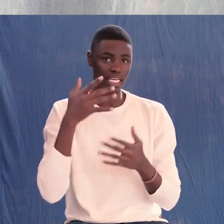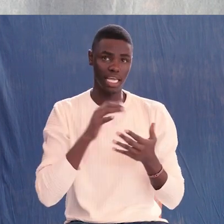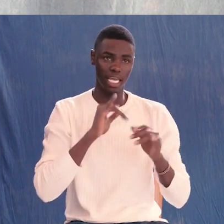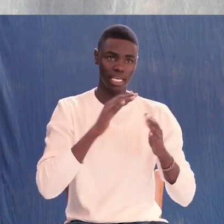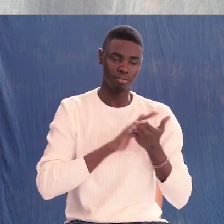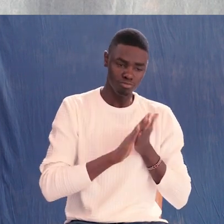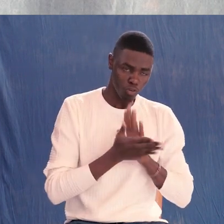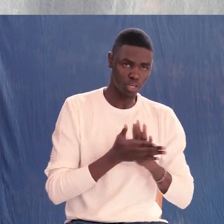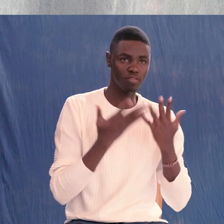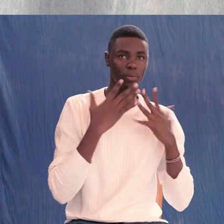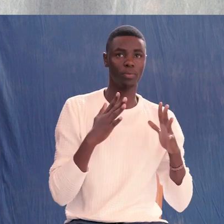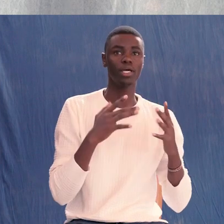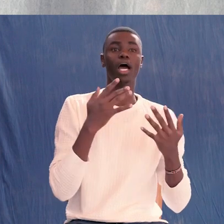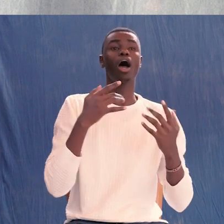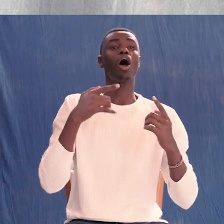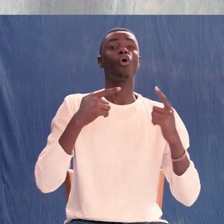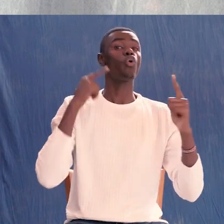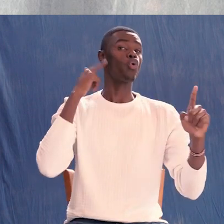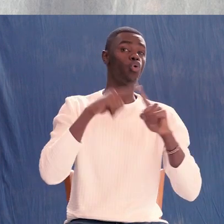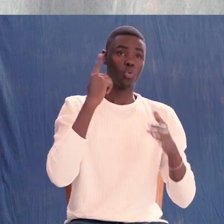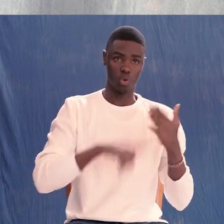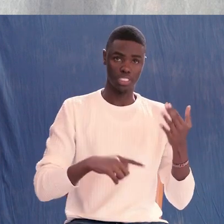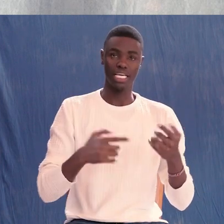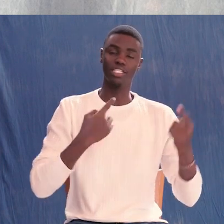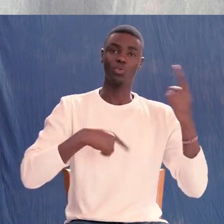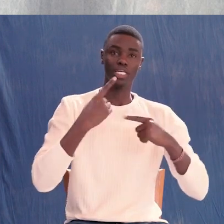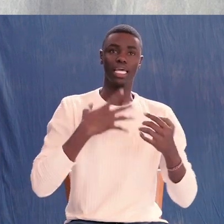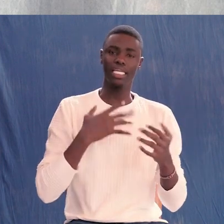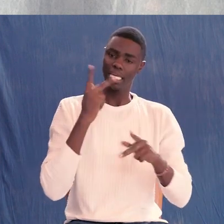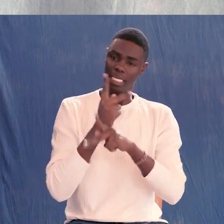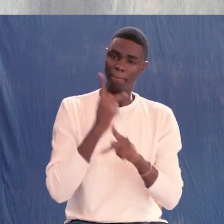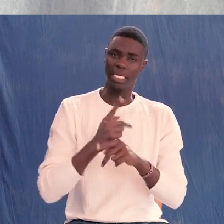goal, winning the brother. It's maintaining, deepening relationships.